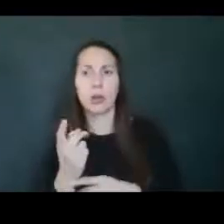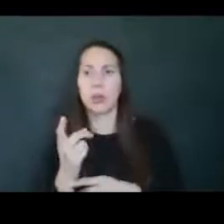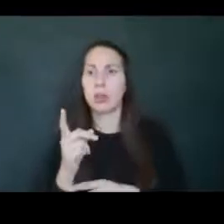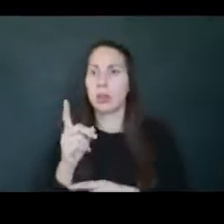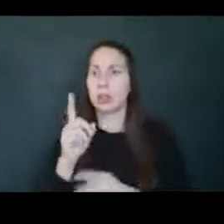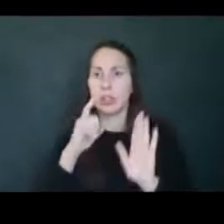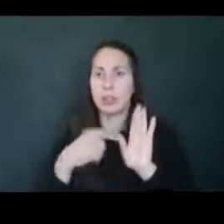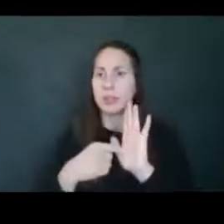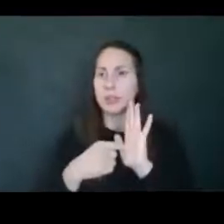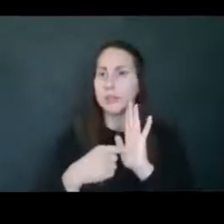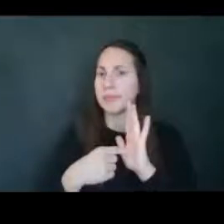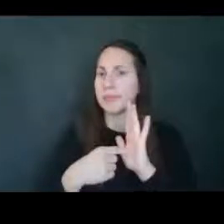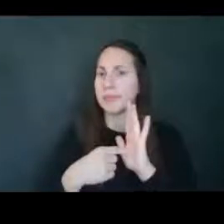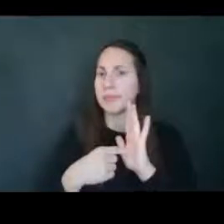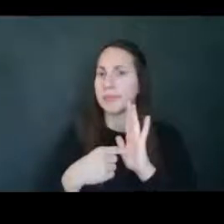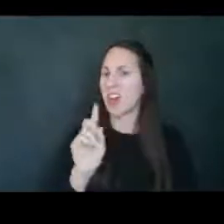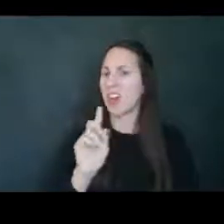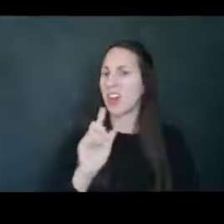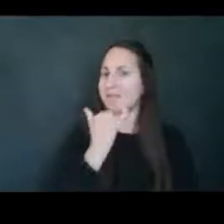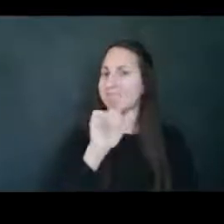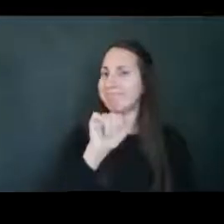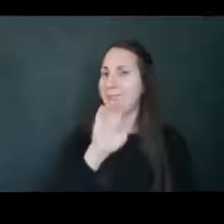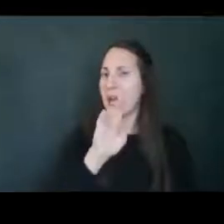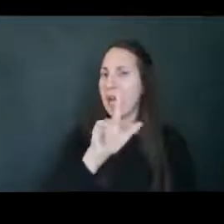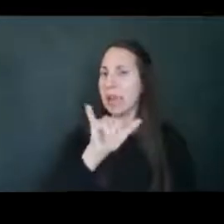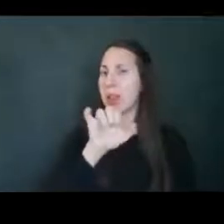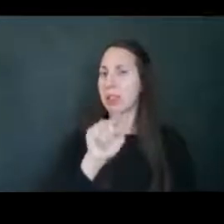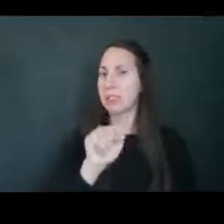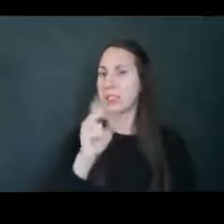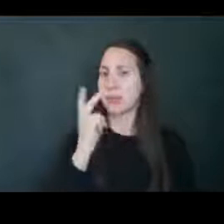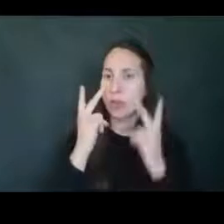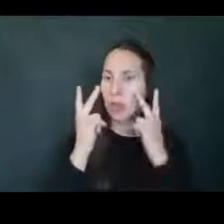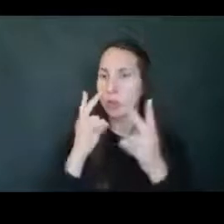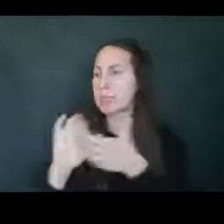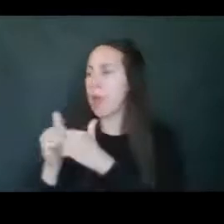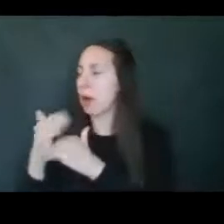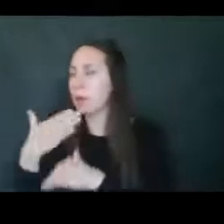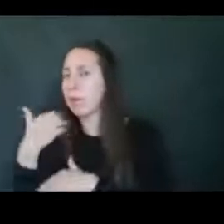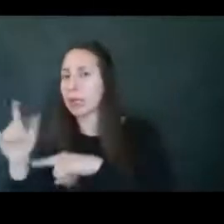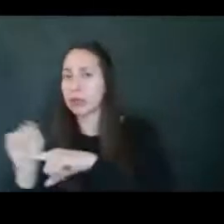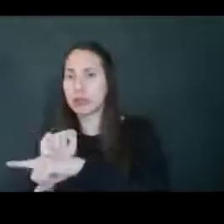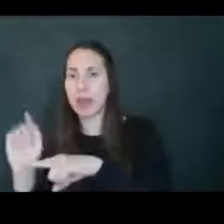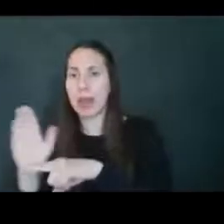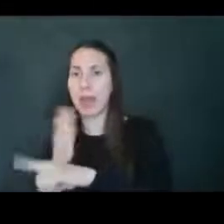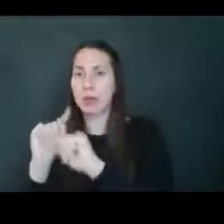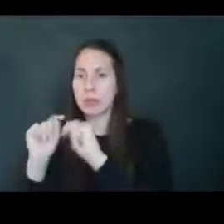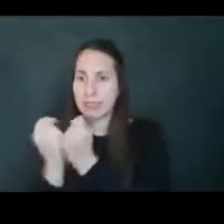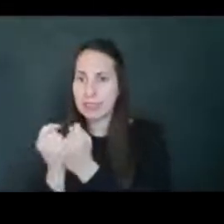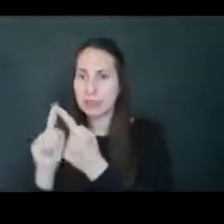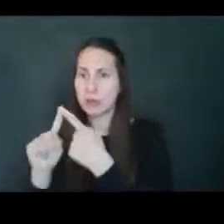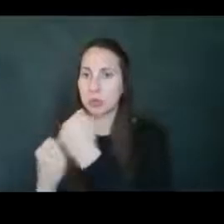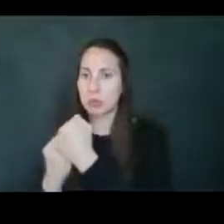views on and train our teams on how to better support individuals with disabilities. We can't control the views of